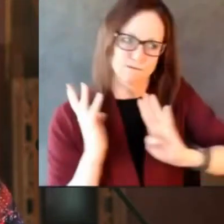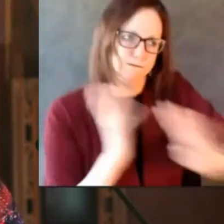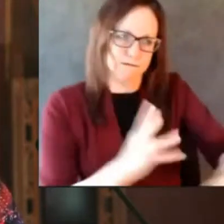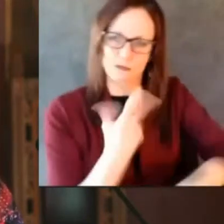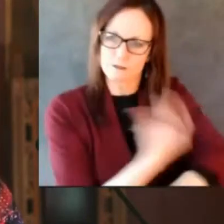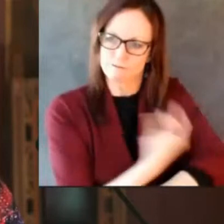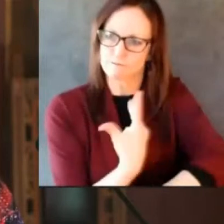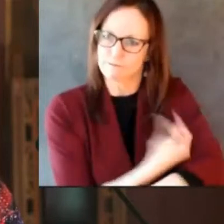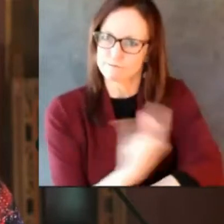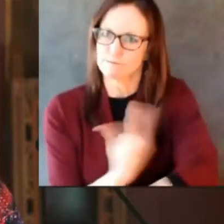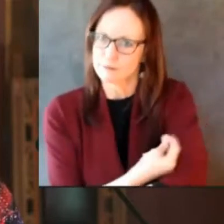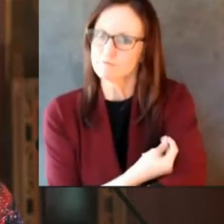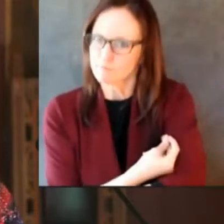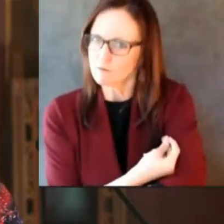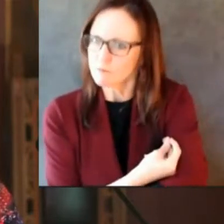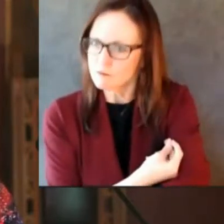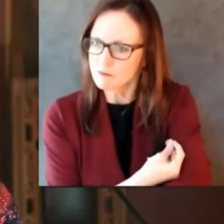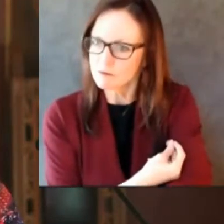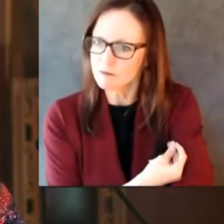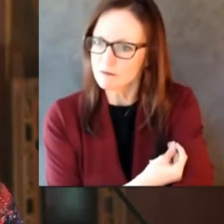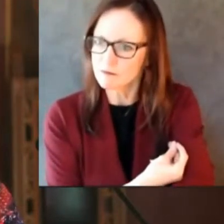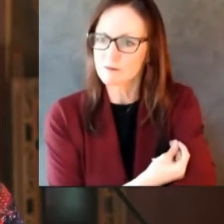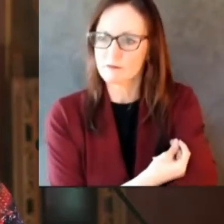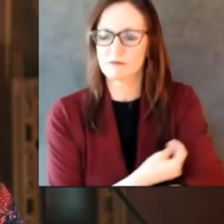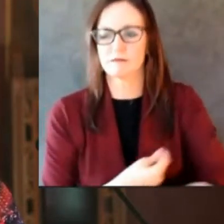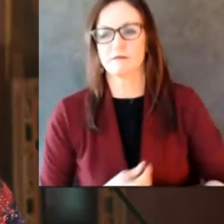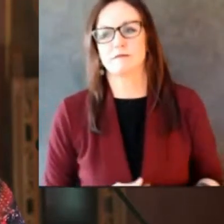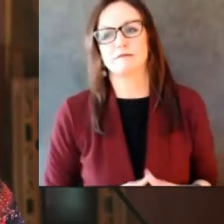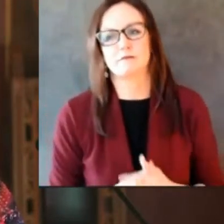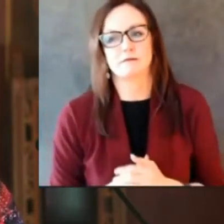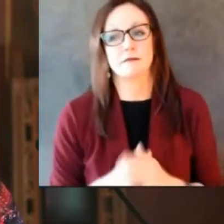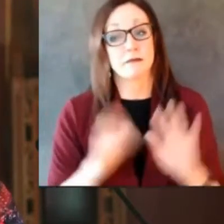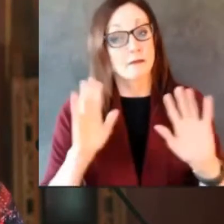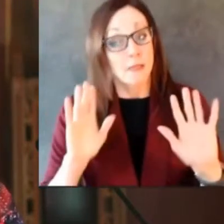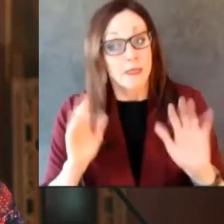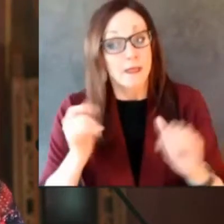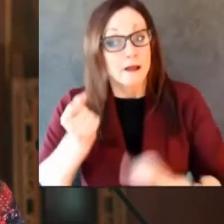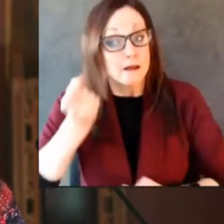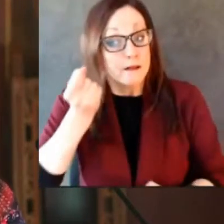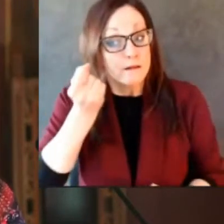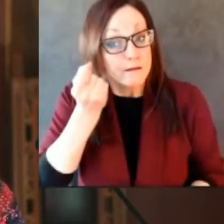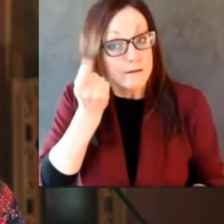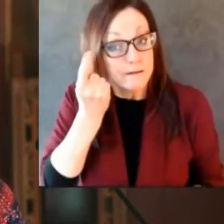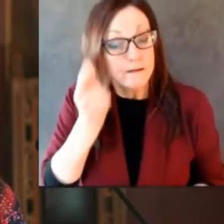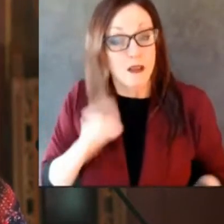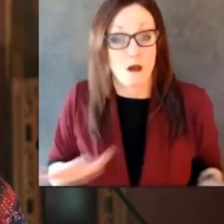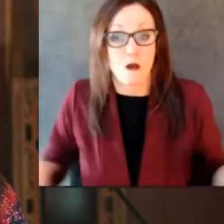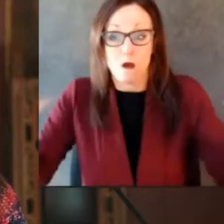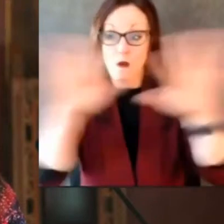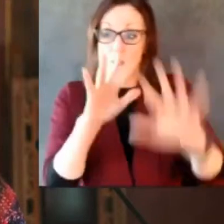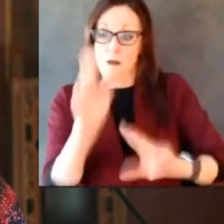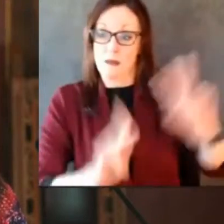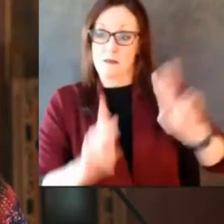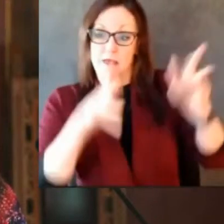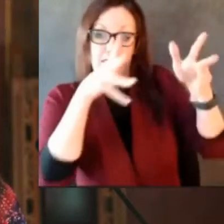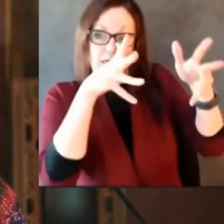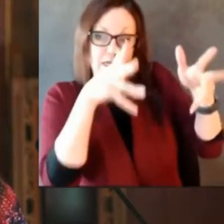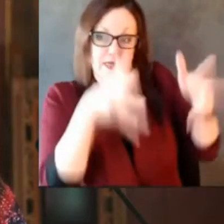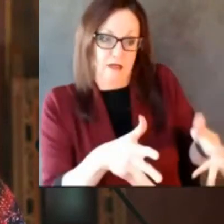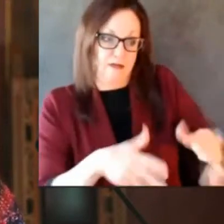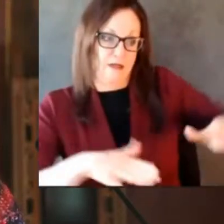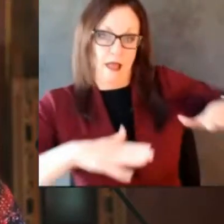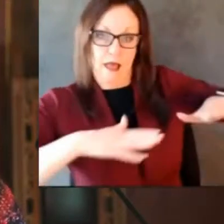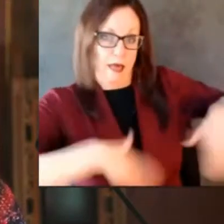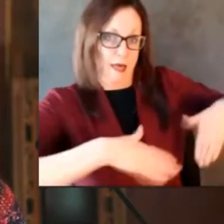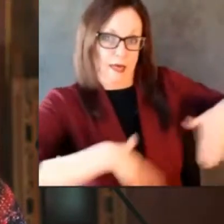more people eligible for vaccine, the more progress we can make, and that is why we are all eagerly awaiting the